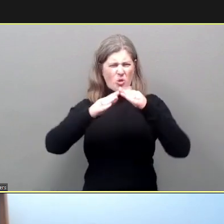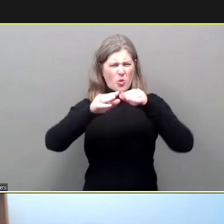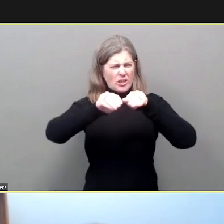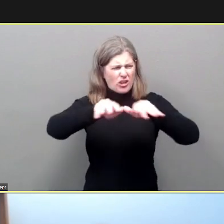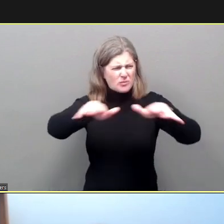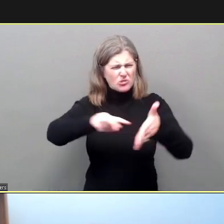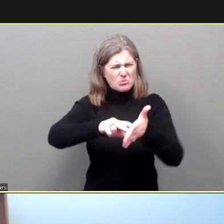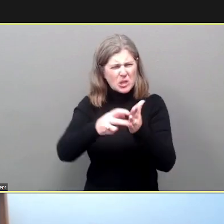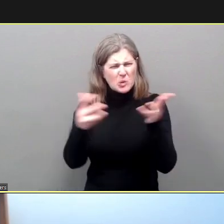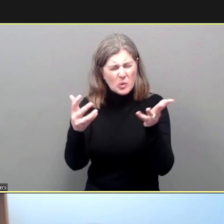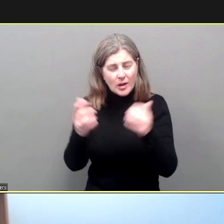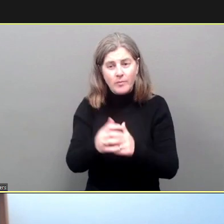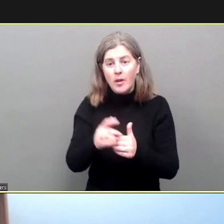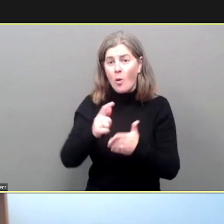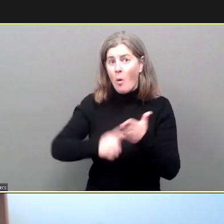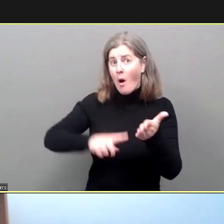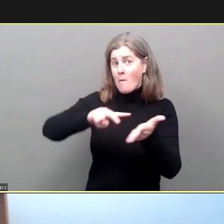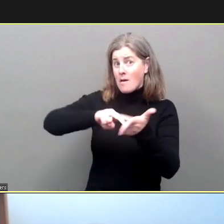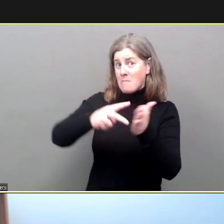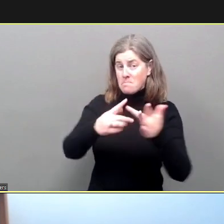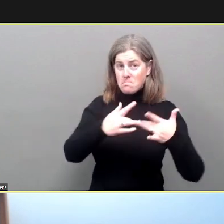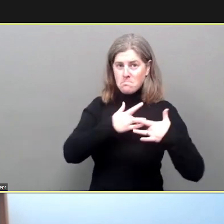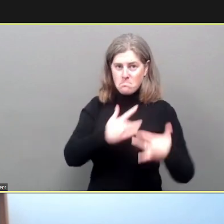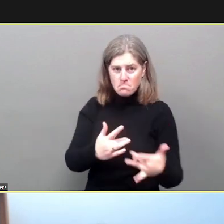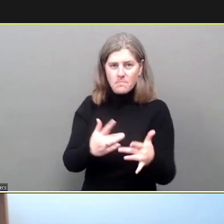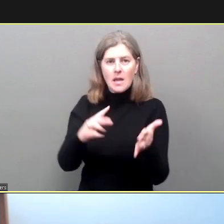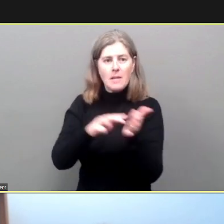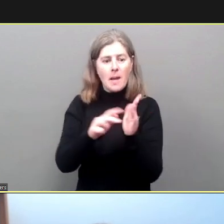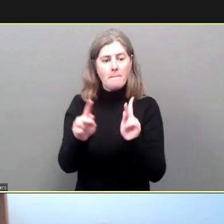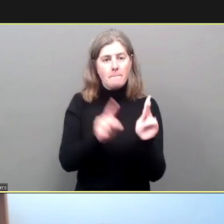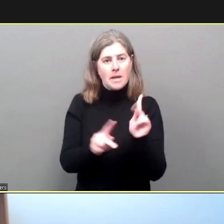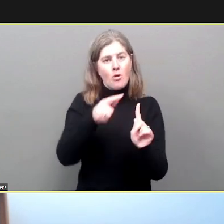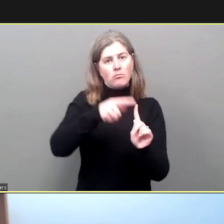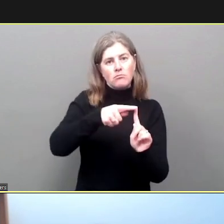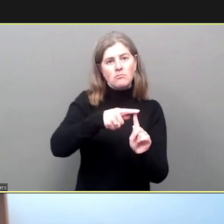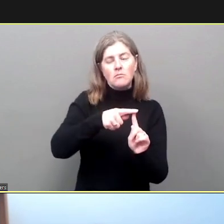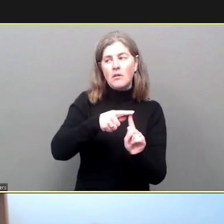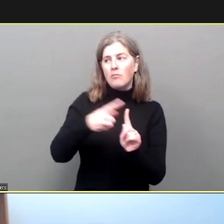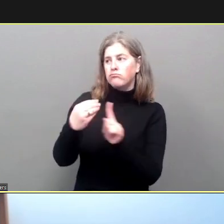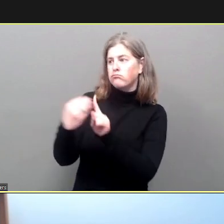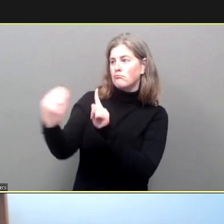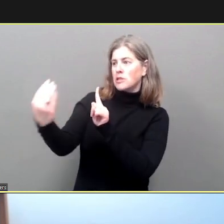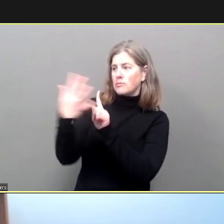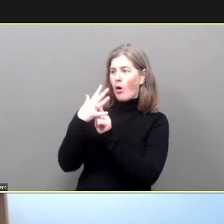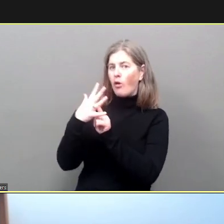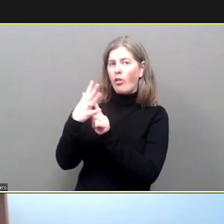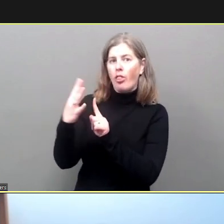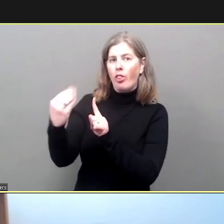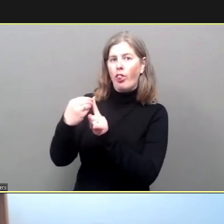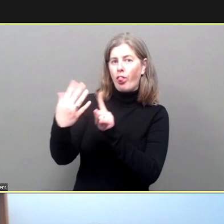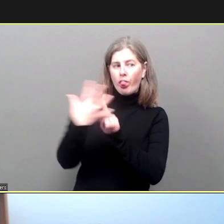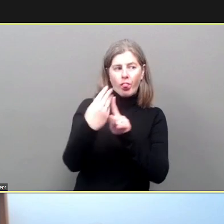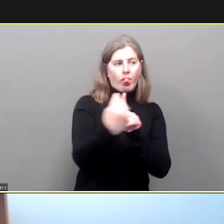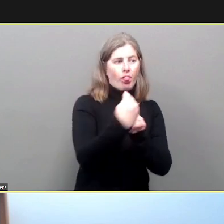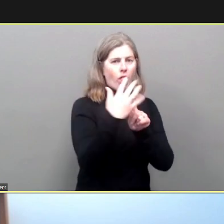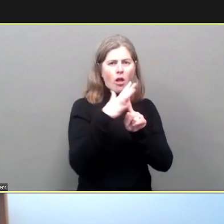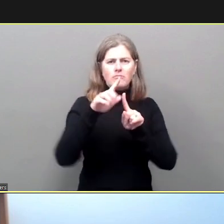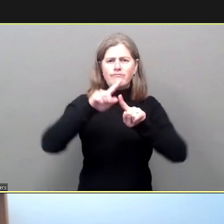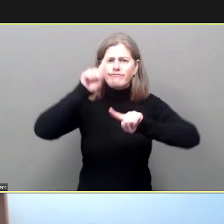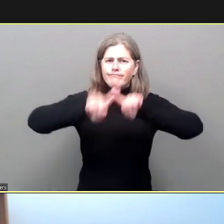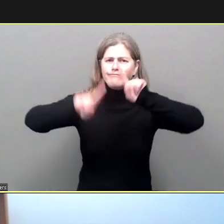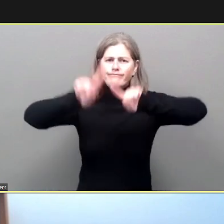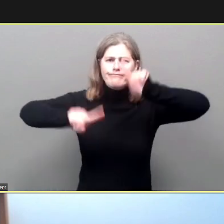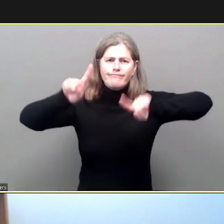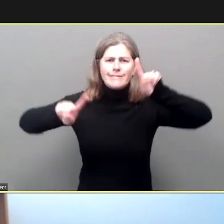transmission? So what we mean is this typically means that people are being exposed and infected with the virus across a variety